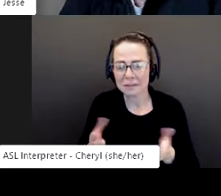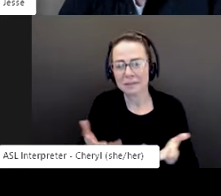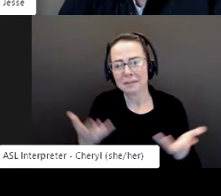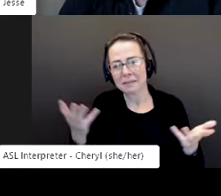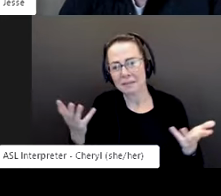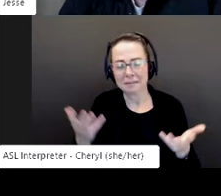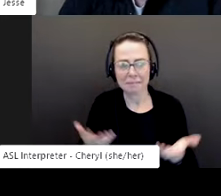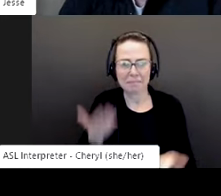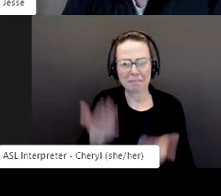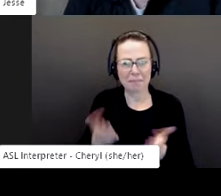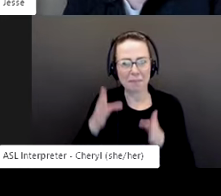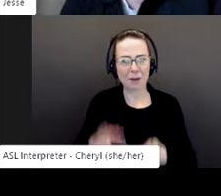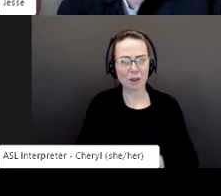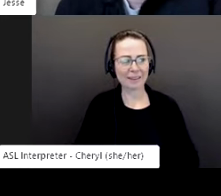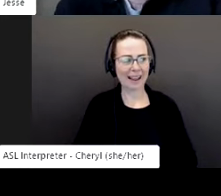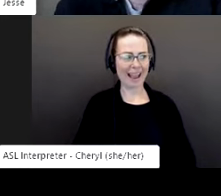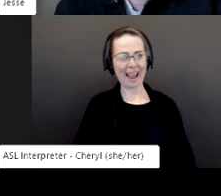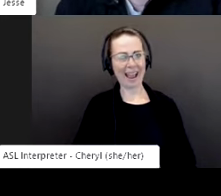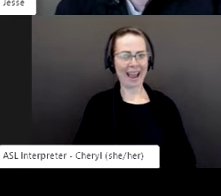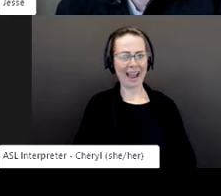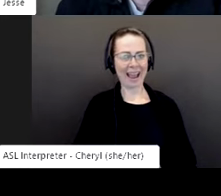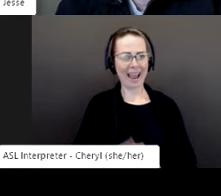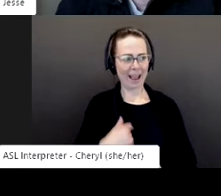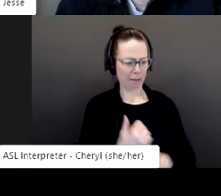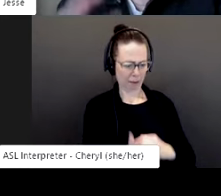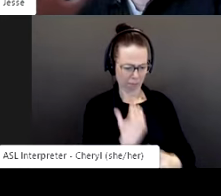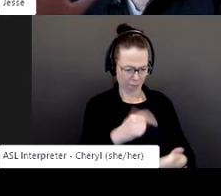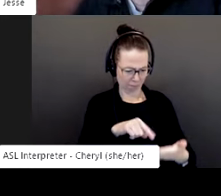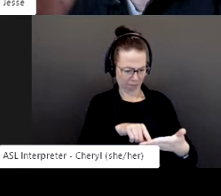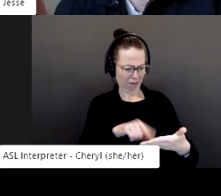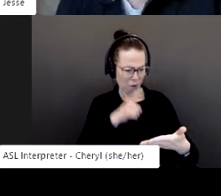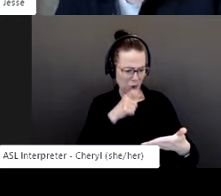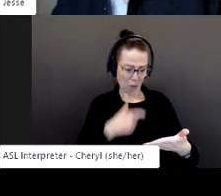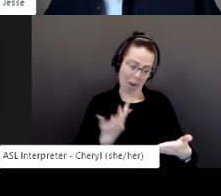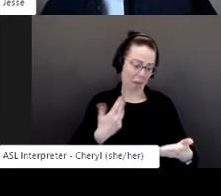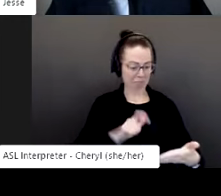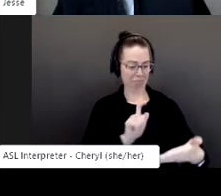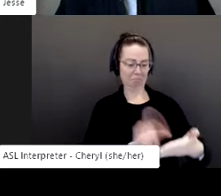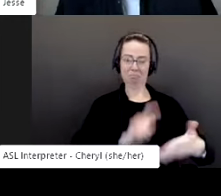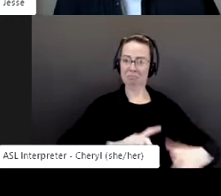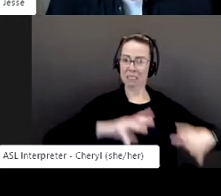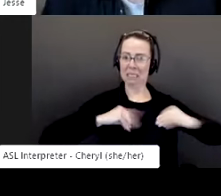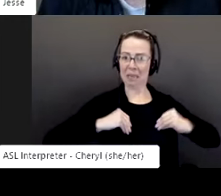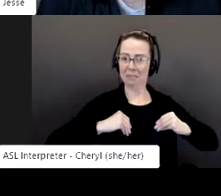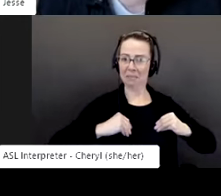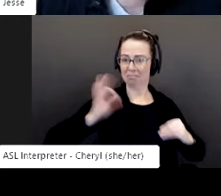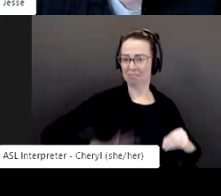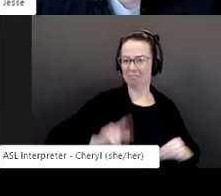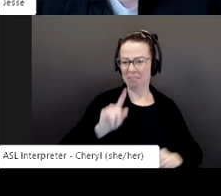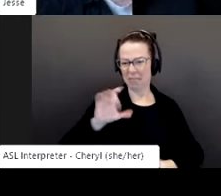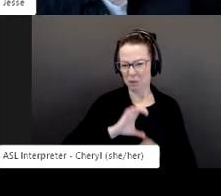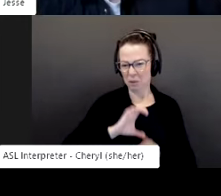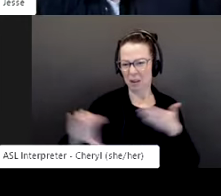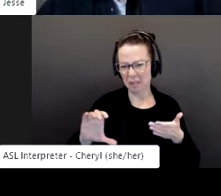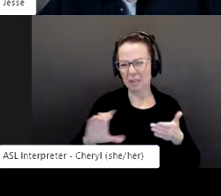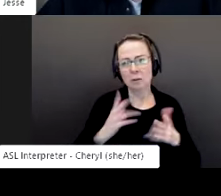Sue. Absolutely, I'm Sue today. Because if they can figure that out, they get $100. So how